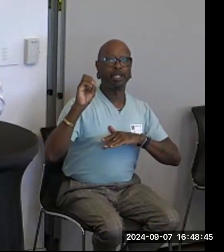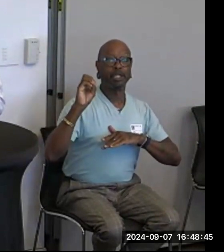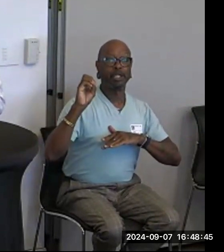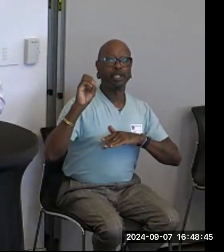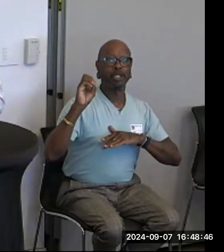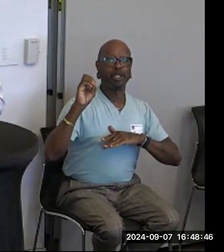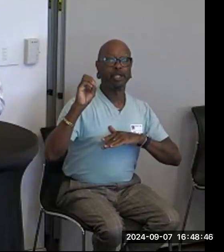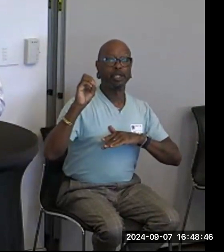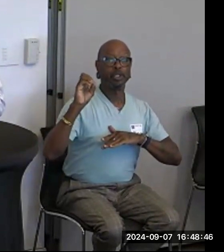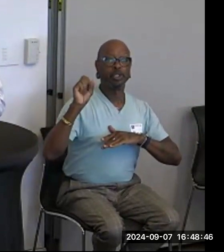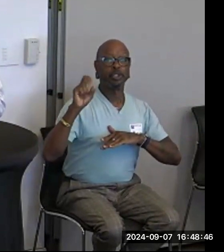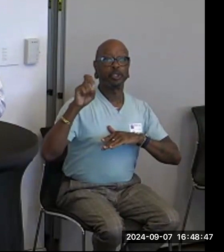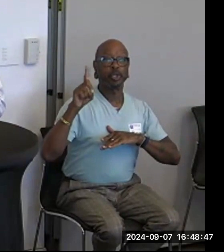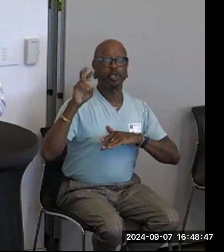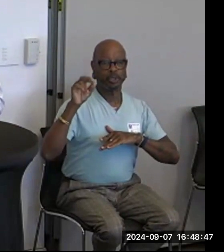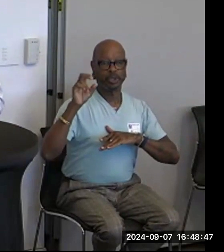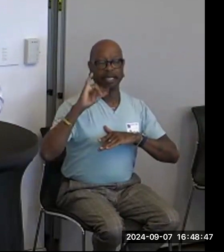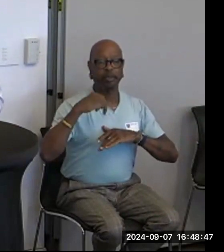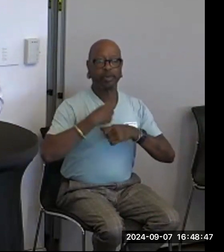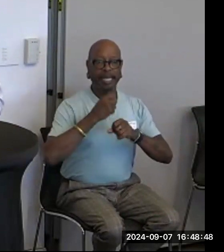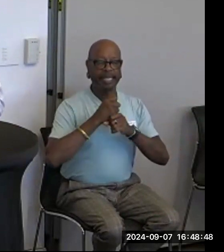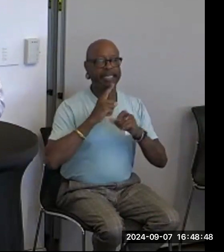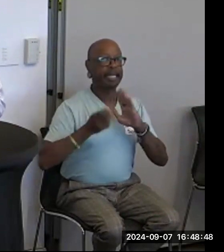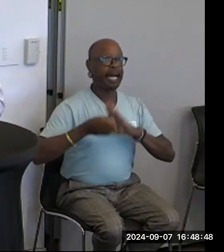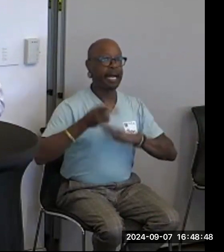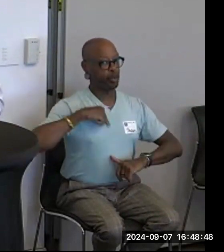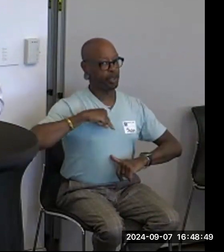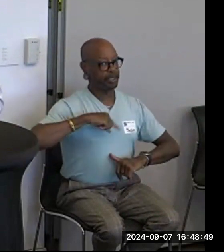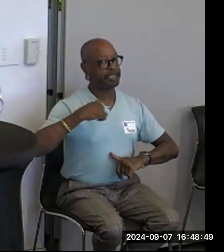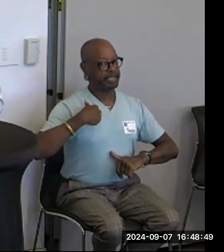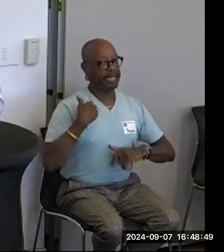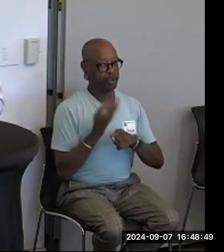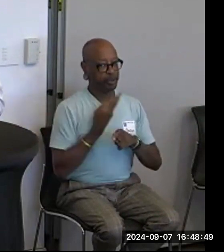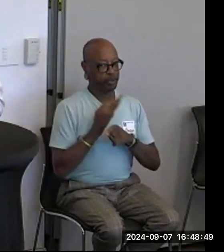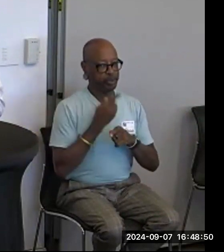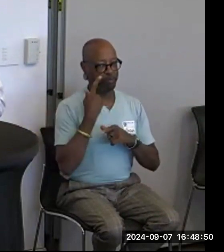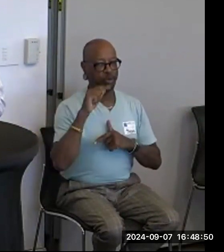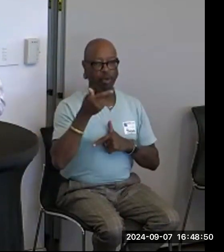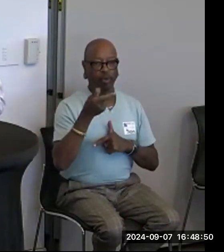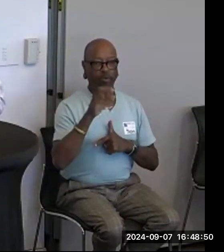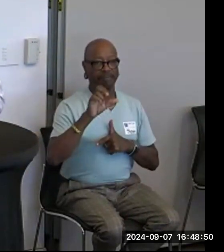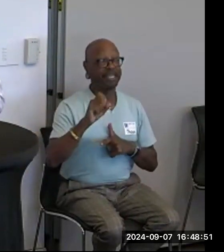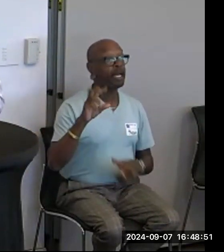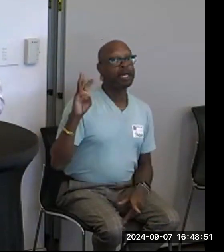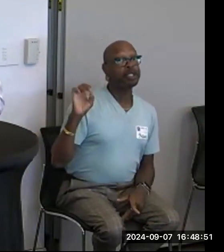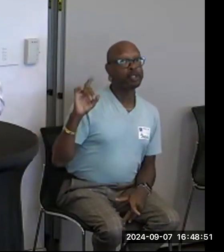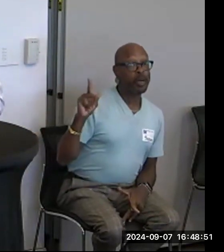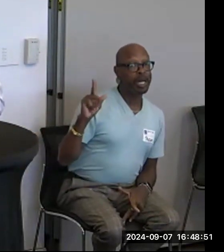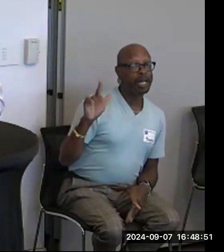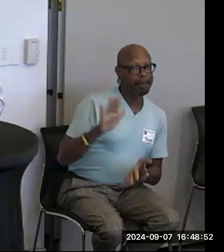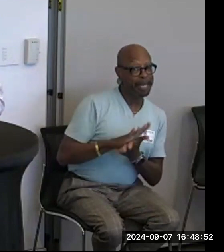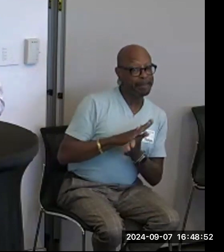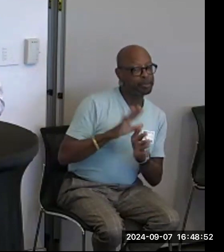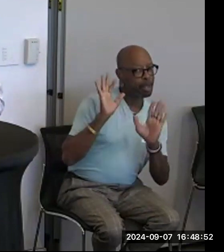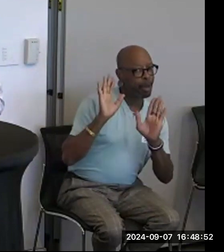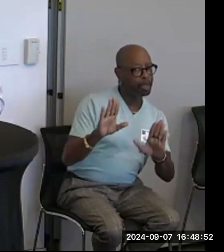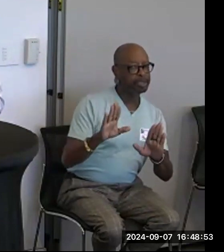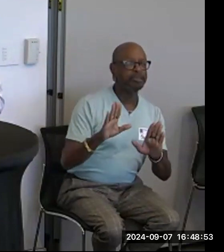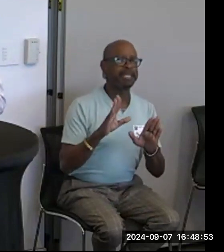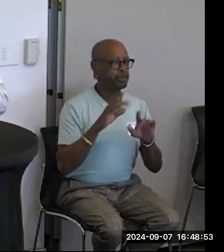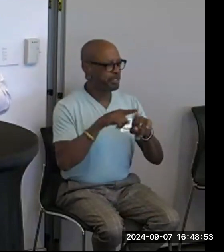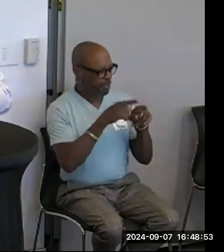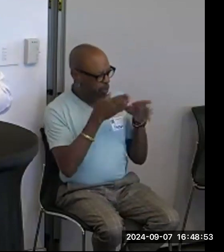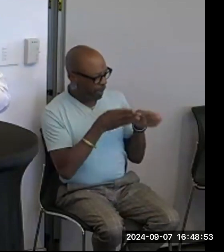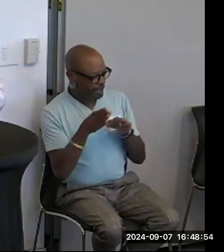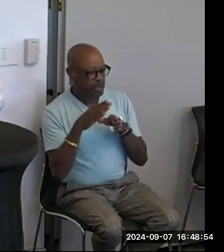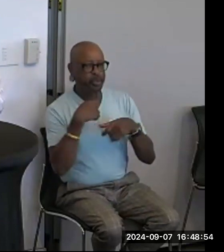almost all of the high quality tactile graphics that I use and that many of us use. Swell paper is awesome. There are lots of ways to create tactiles,